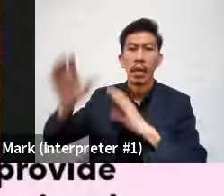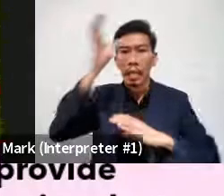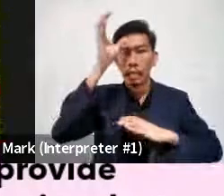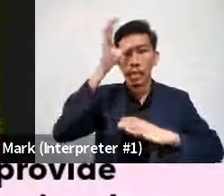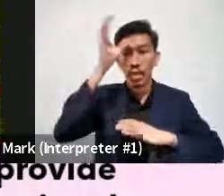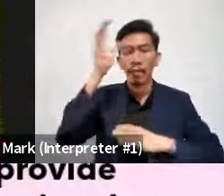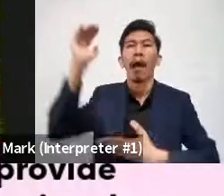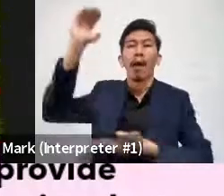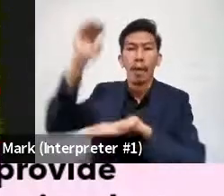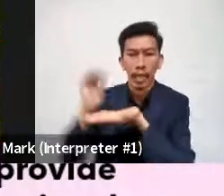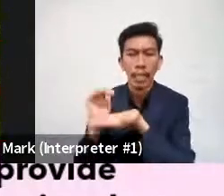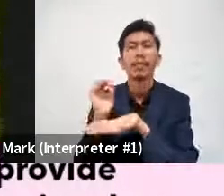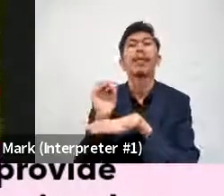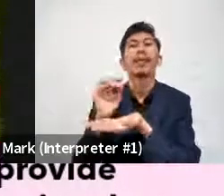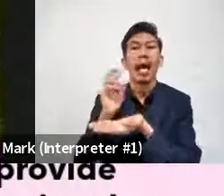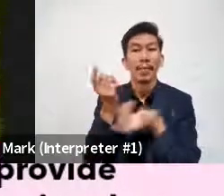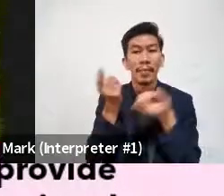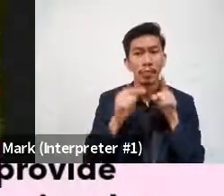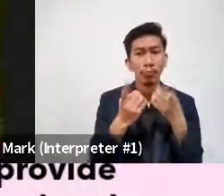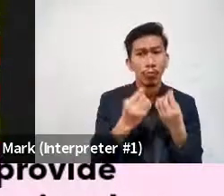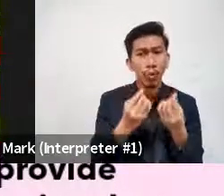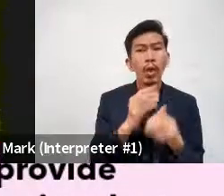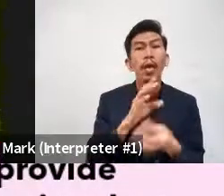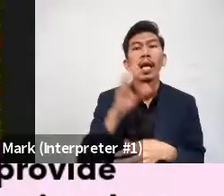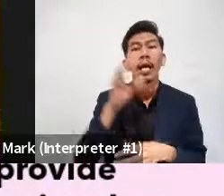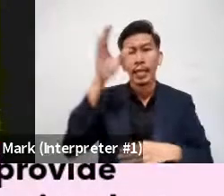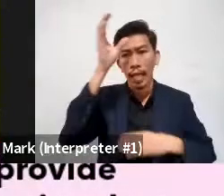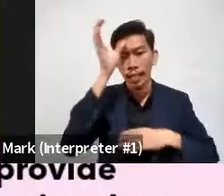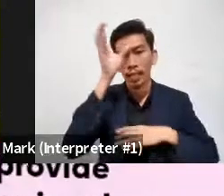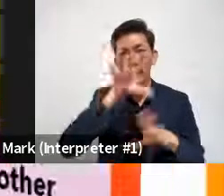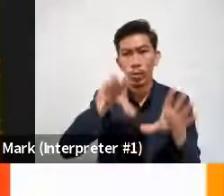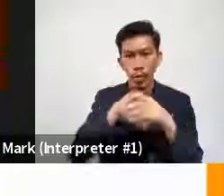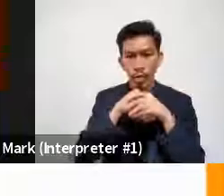cancer was included in the insurance coverage plan.